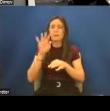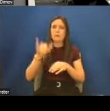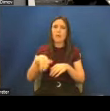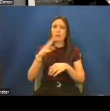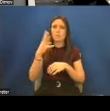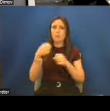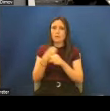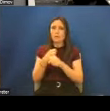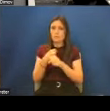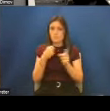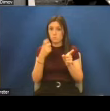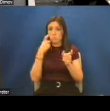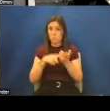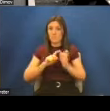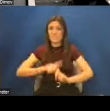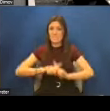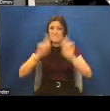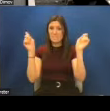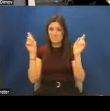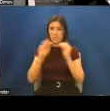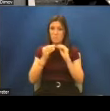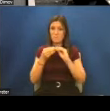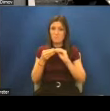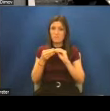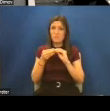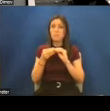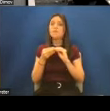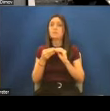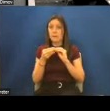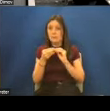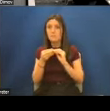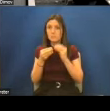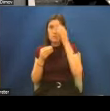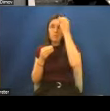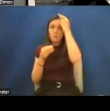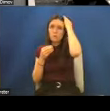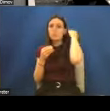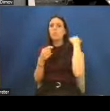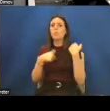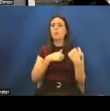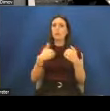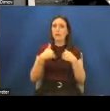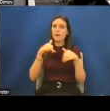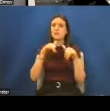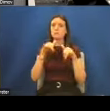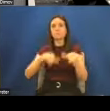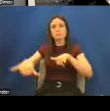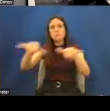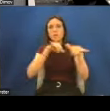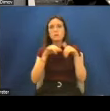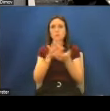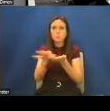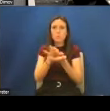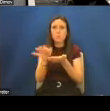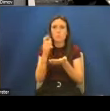there? Significant difference. Significantly different. So we had a standard score of 98 was